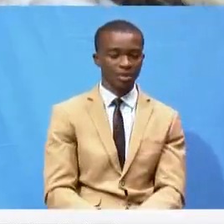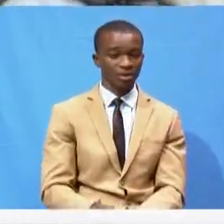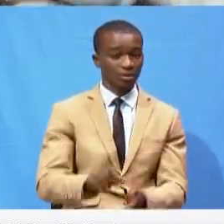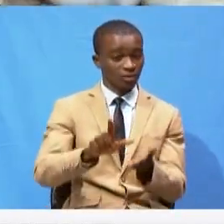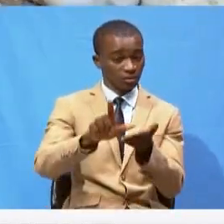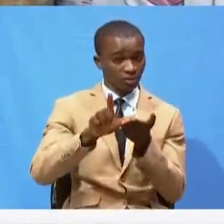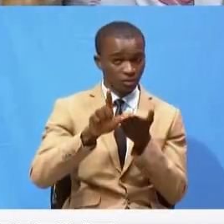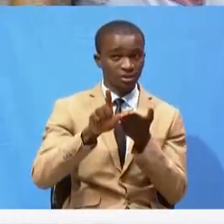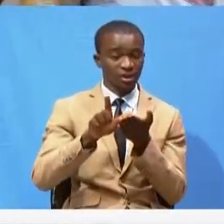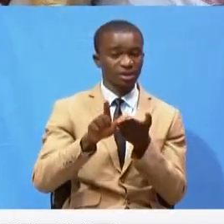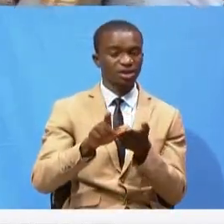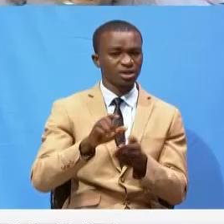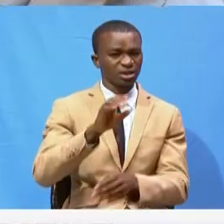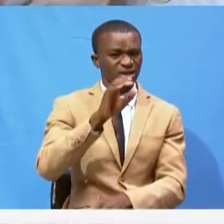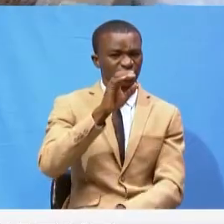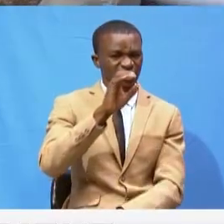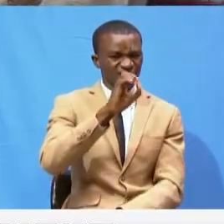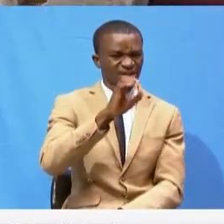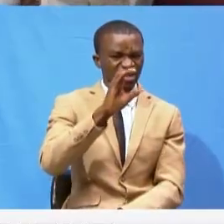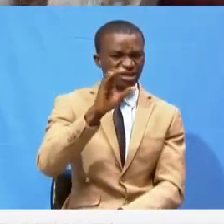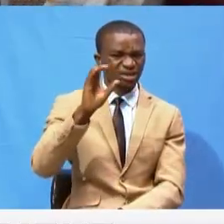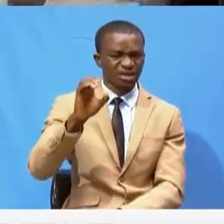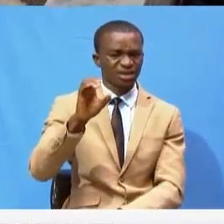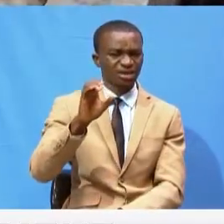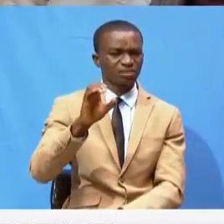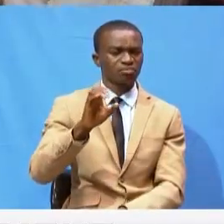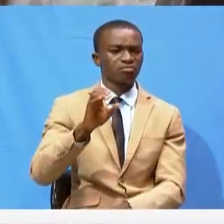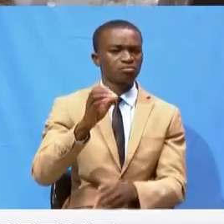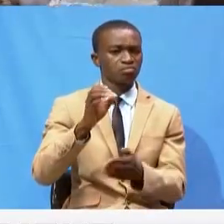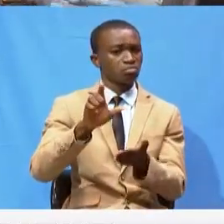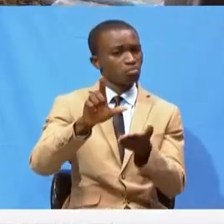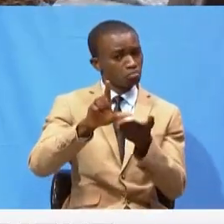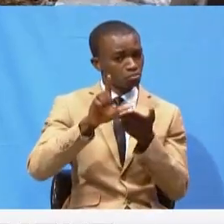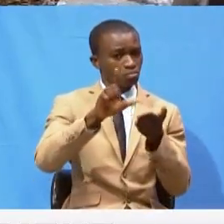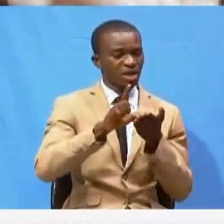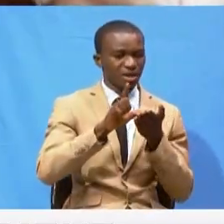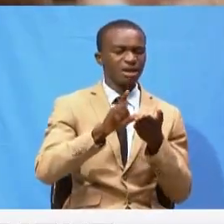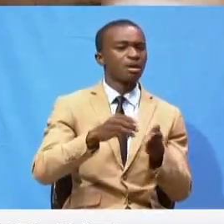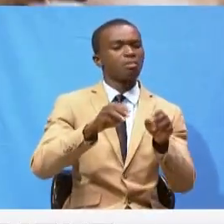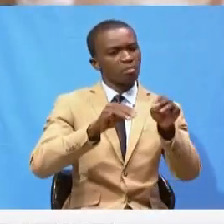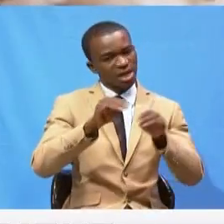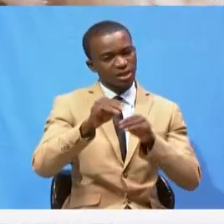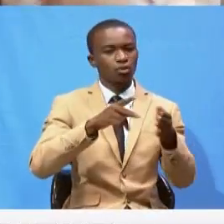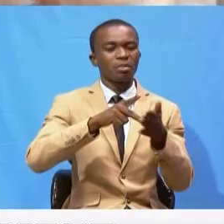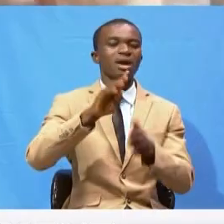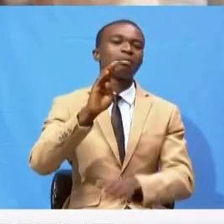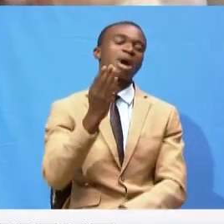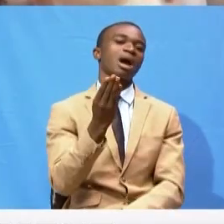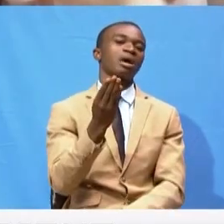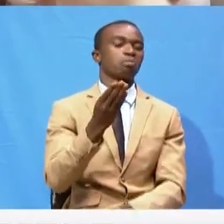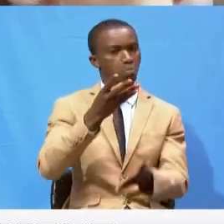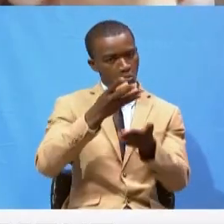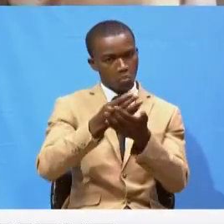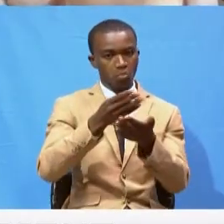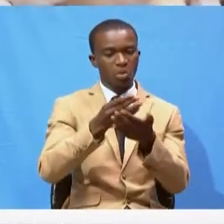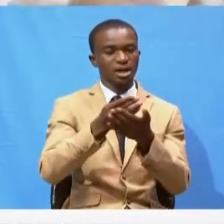facility, the Busulu loan beneficiaries managed to repay their loan obligation and have since aided other recipients of the CEC